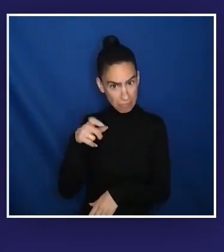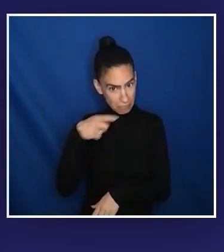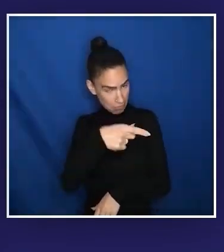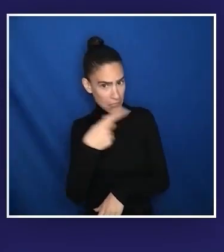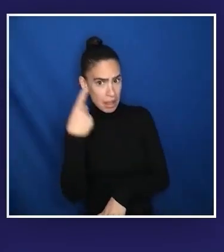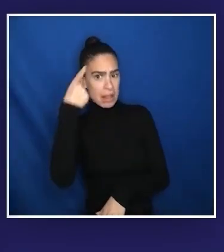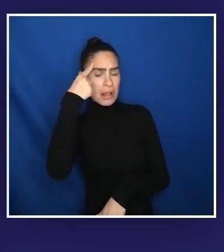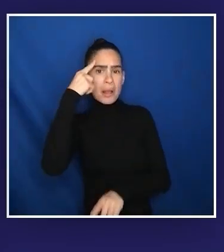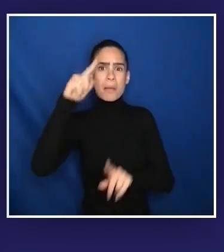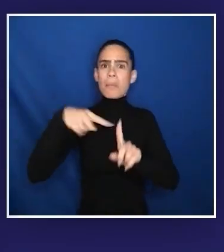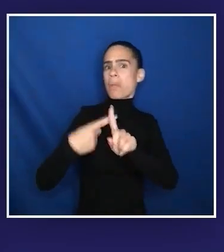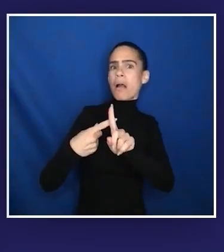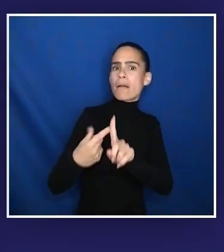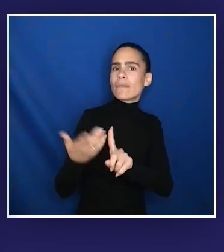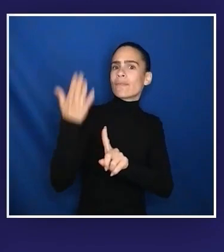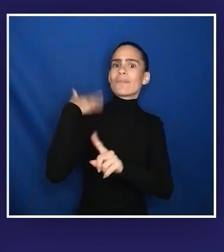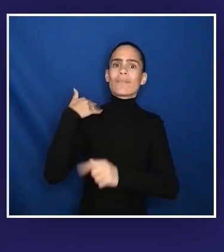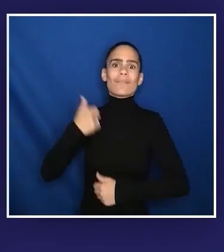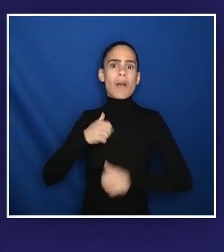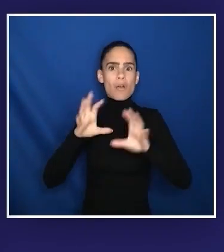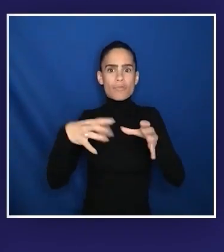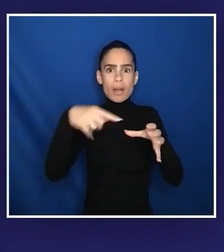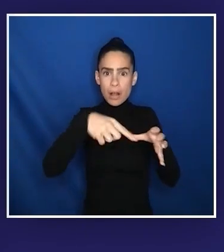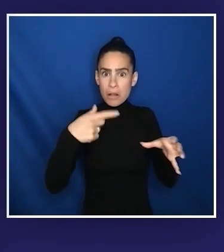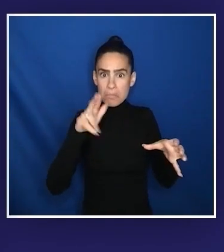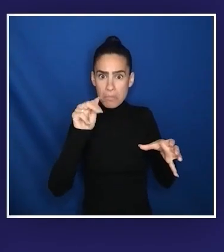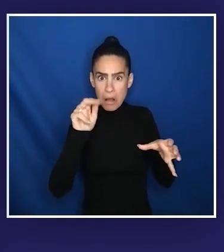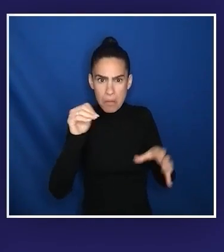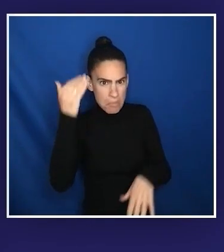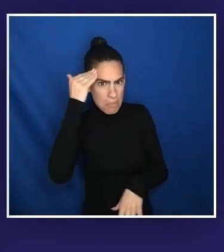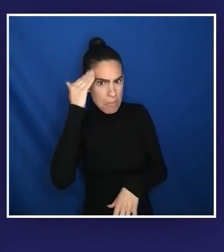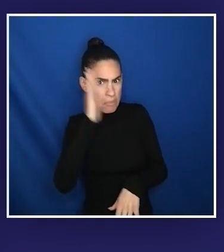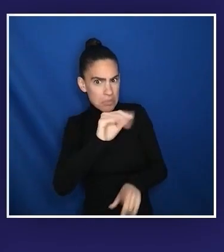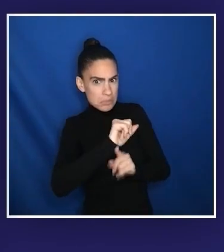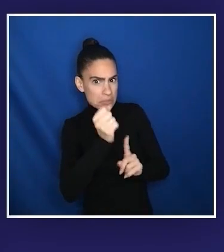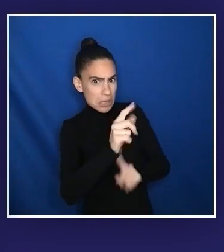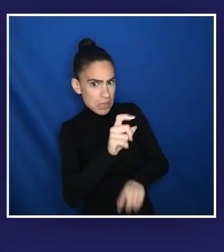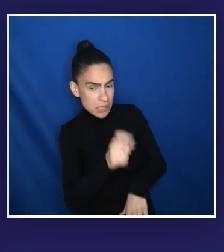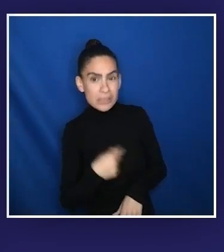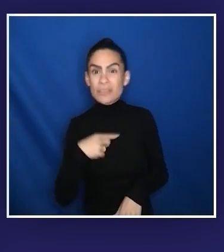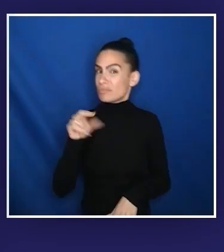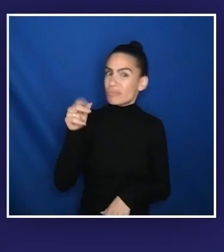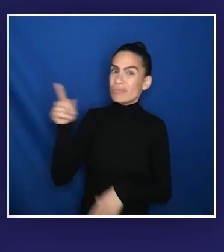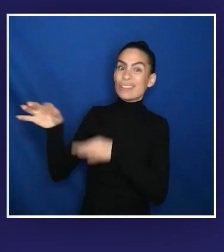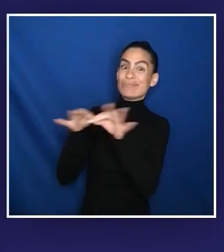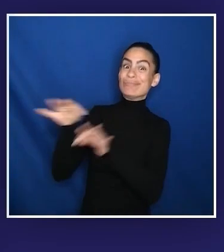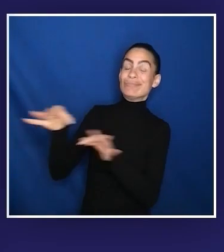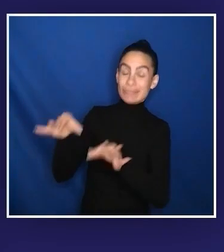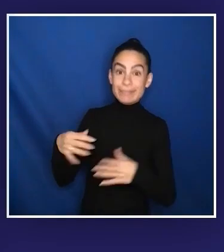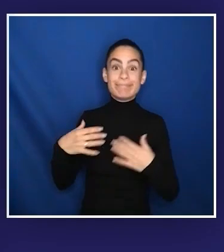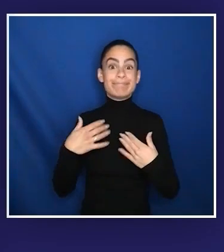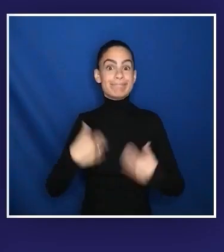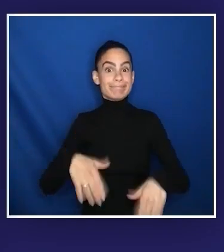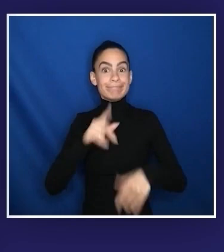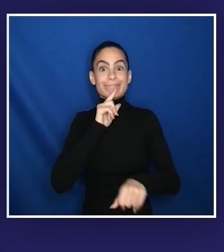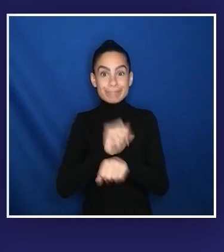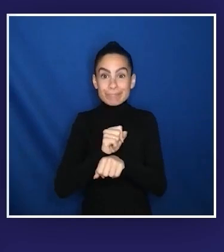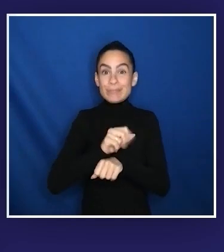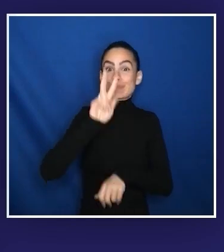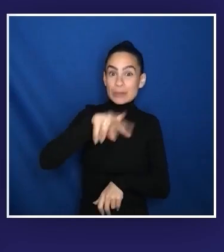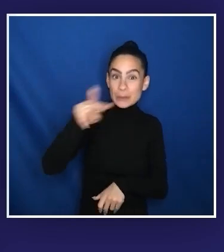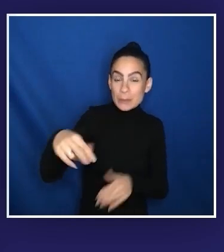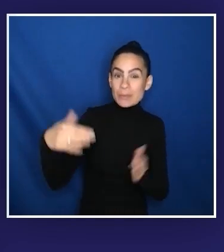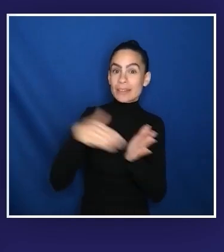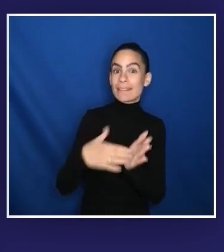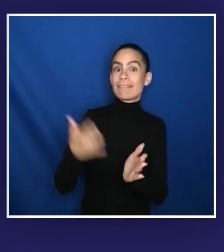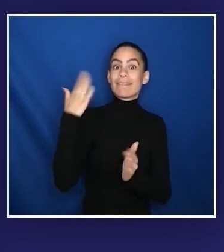thought about the veterans in Guam? Have you ever heard of the issues that they're facing? And I said, no. So he filled me in on it. There are about